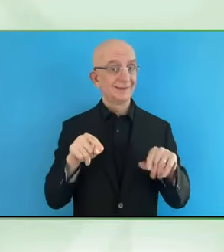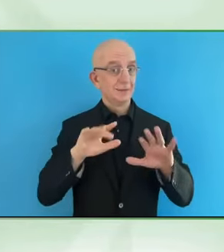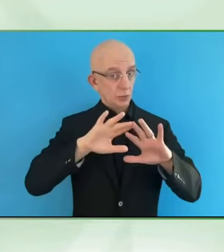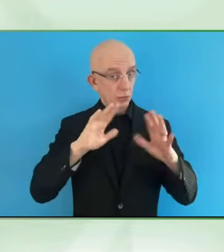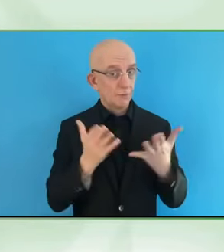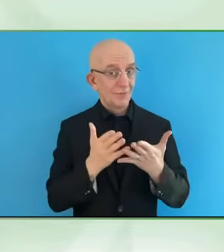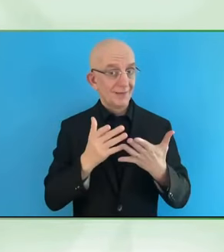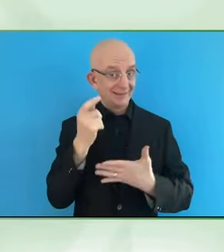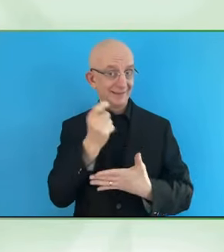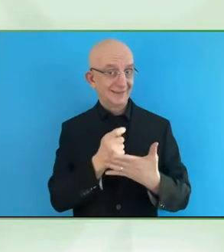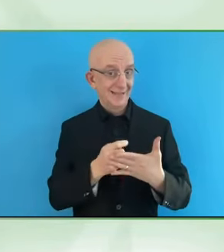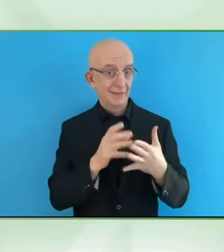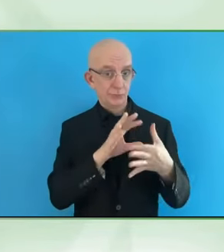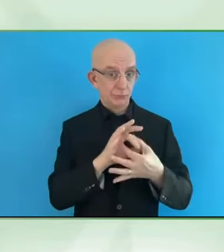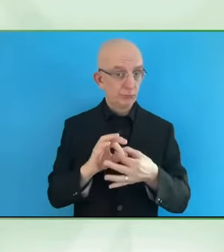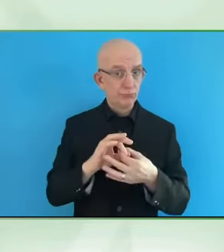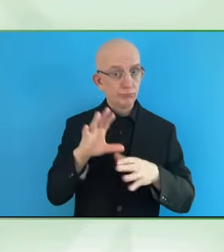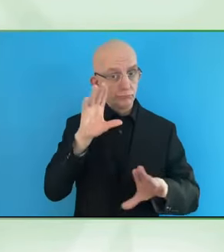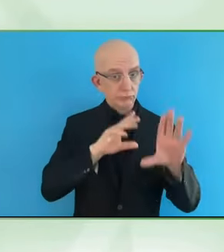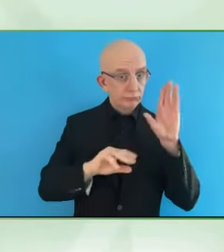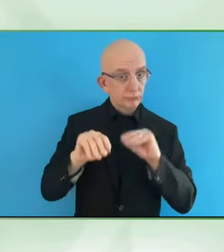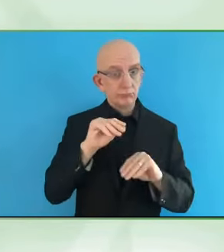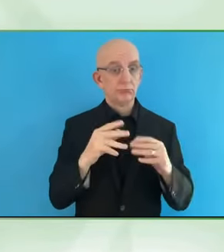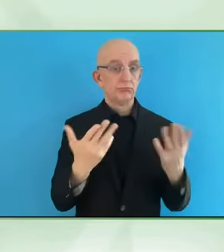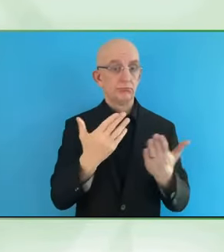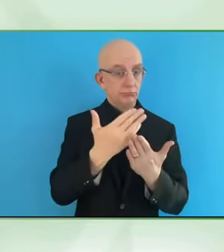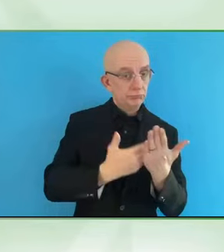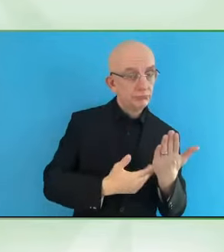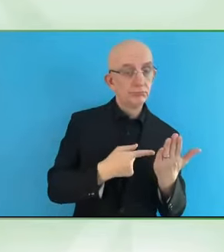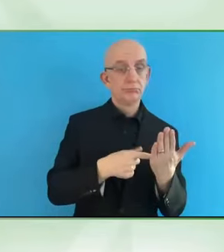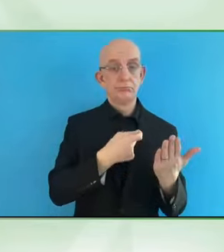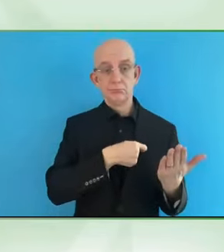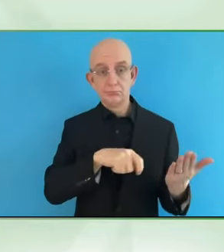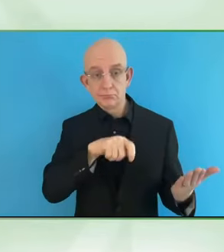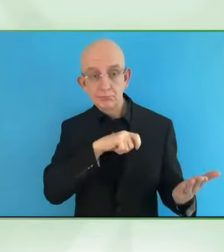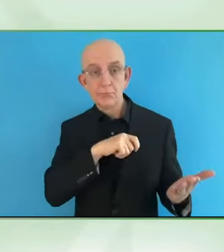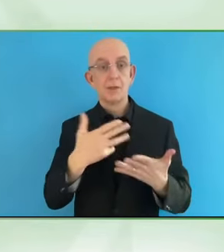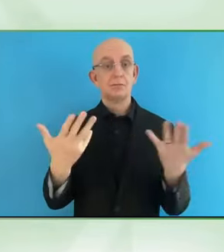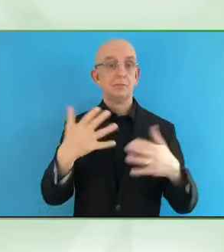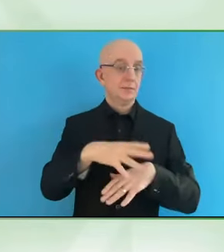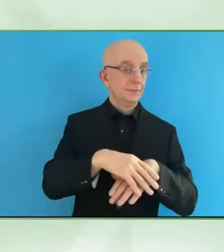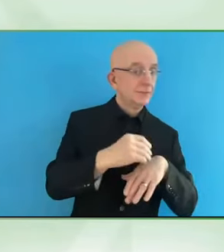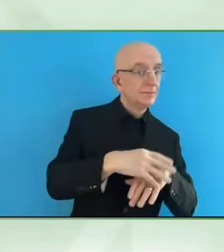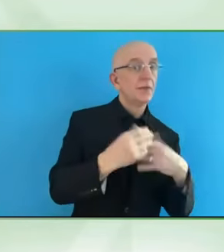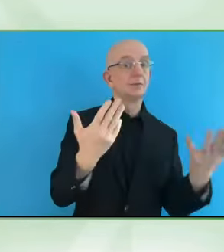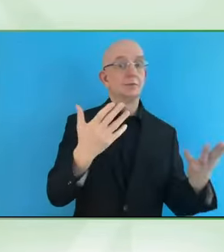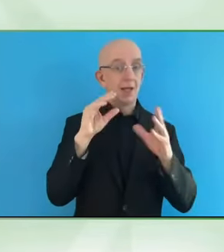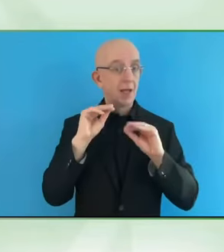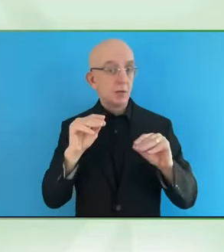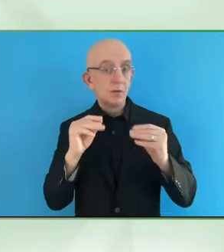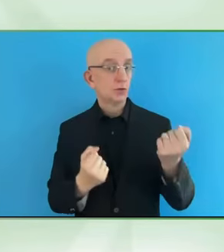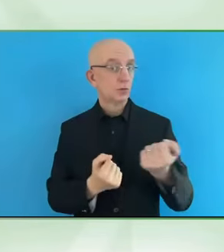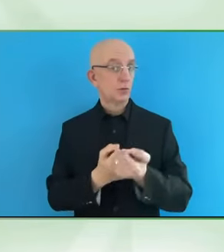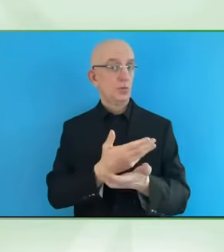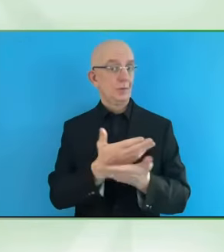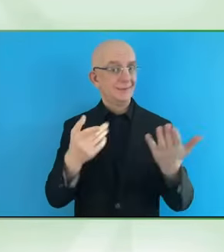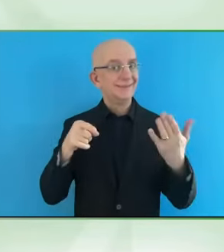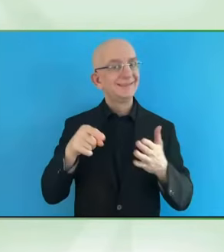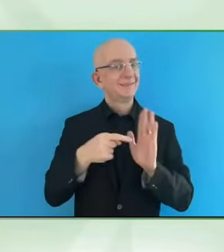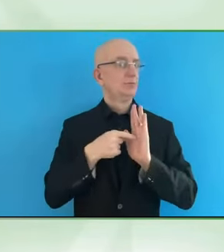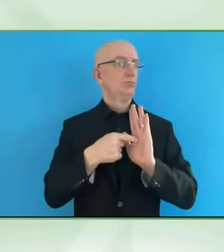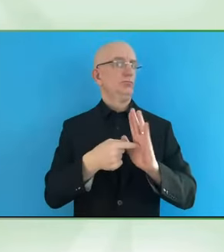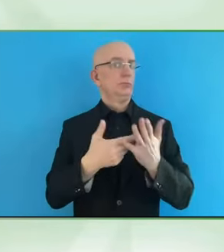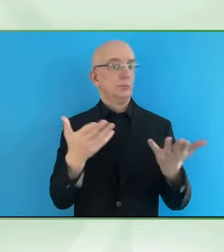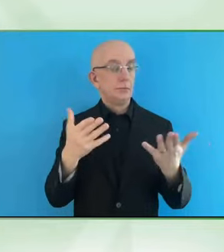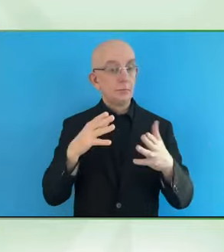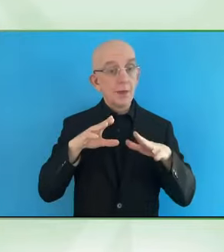political will to achieve it. And without the structural changes that were made in Italy, Spain, and Sweden, students and